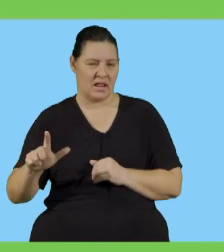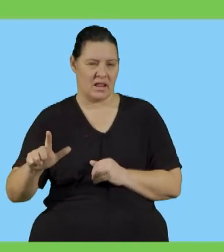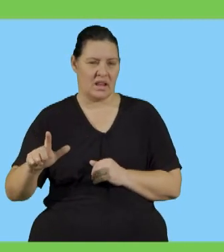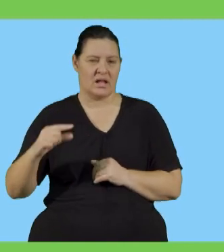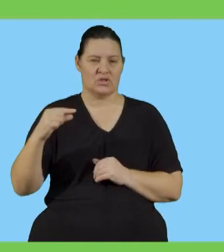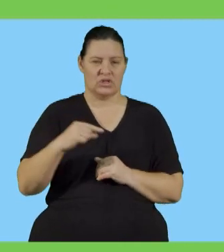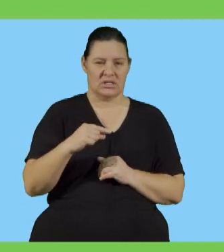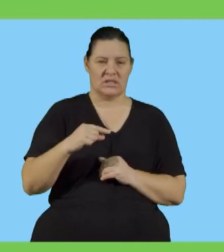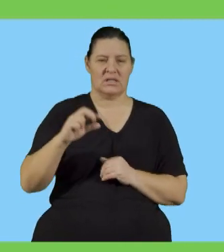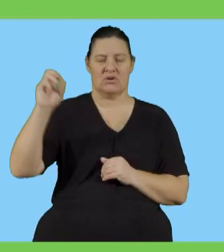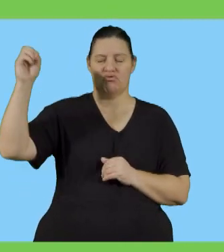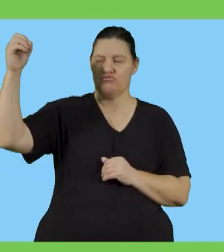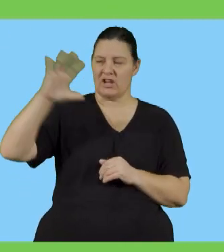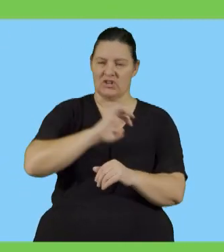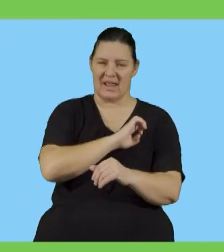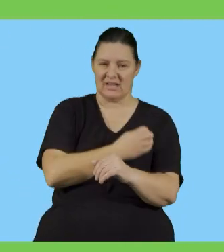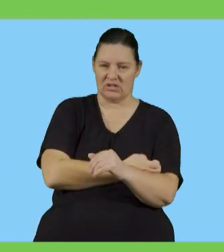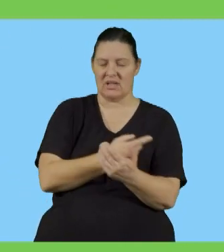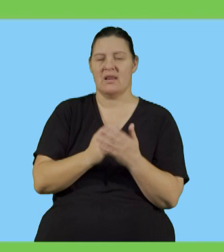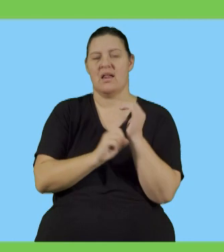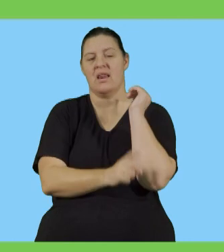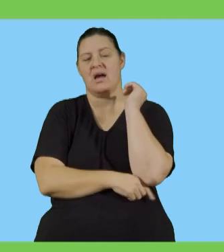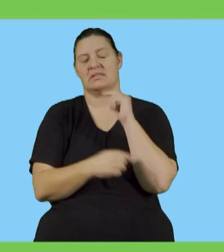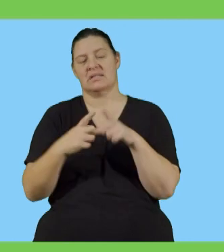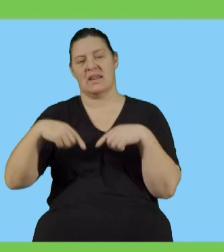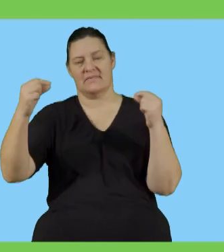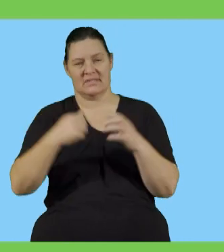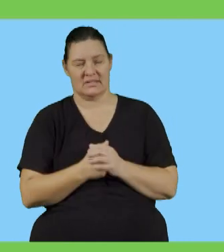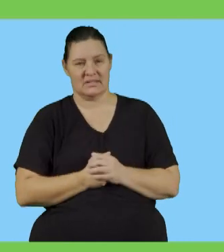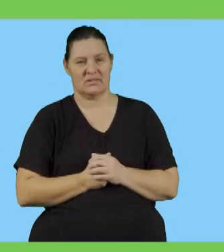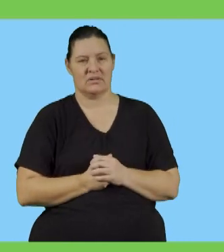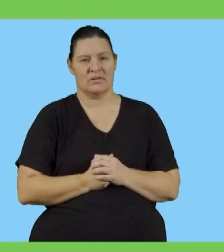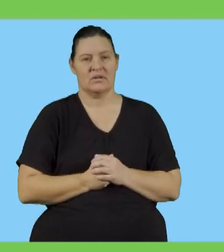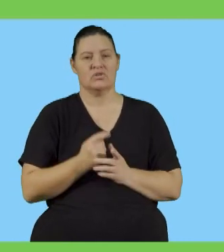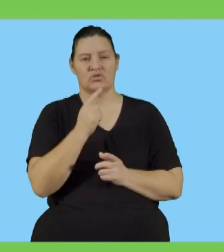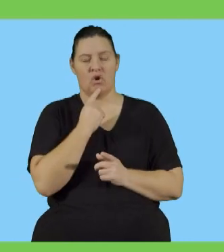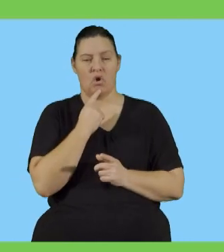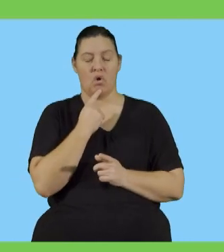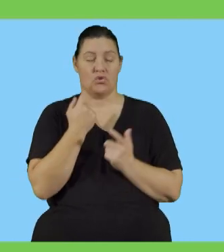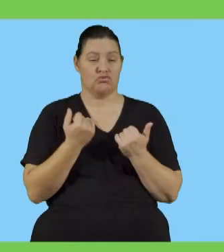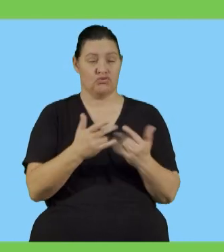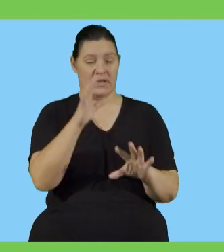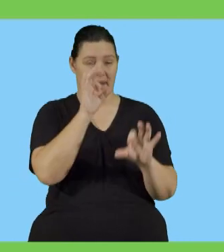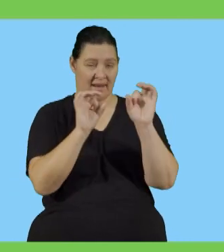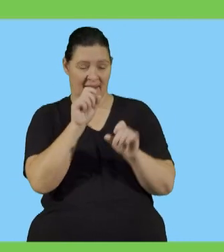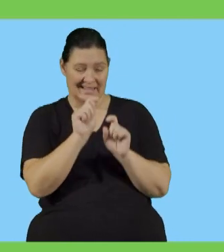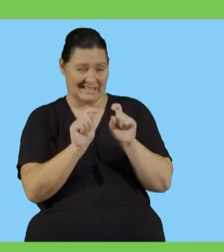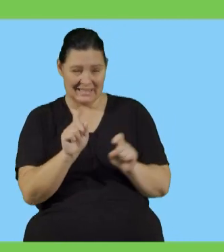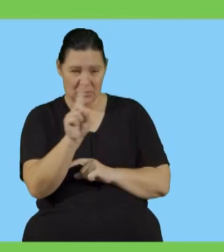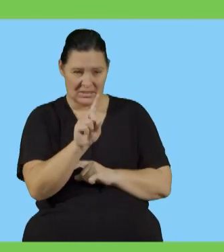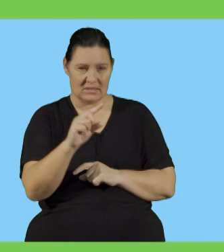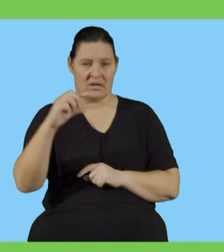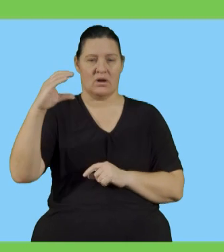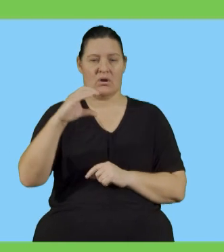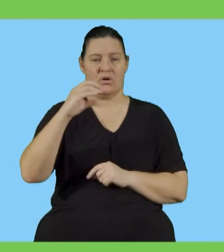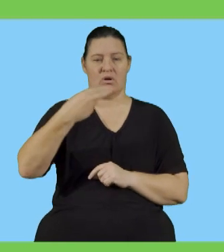chlorophyll, G, radiant energy, and lastly we have H, which is leaves. So the green pigment obviously